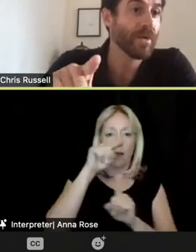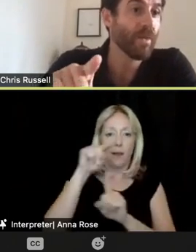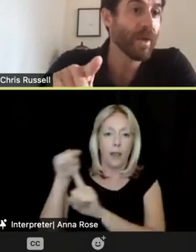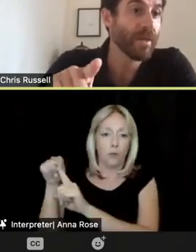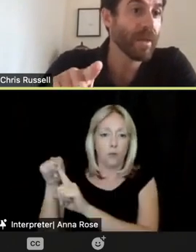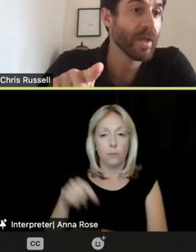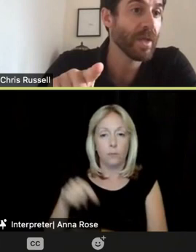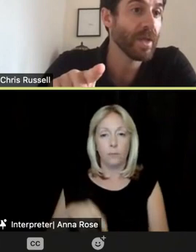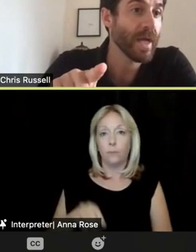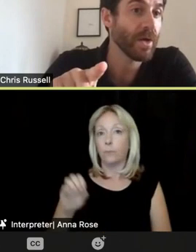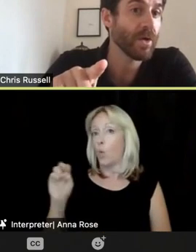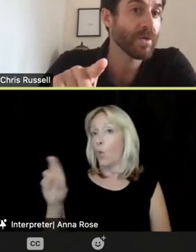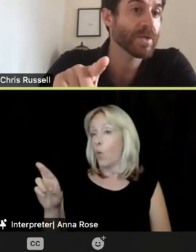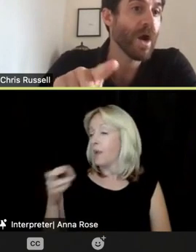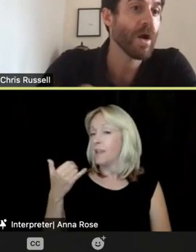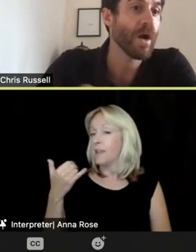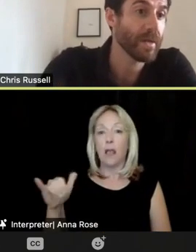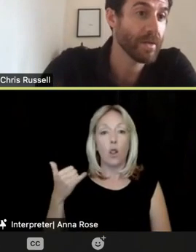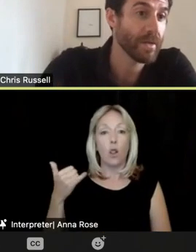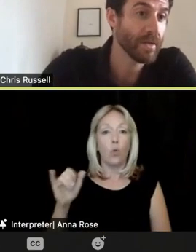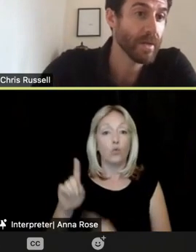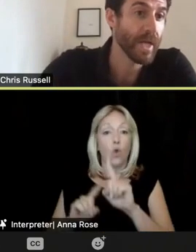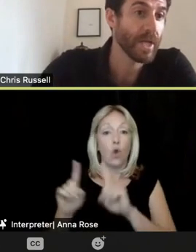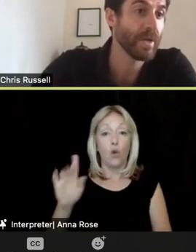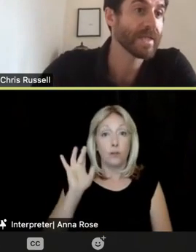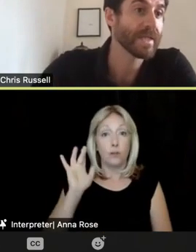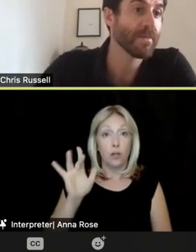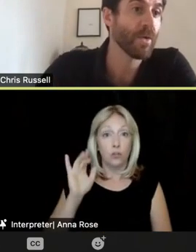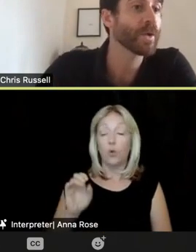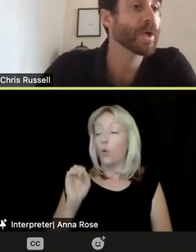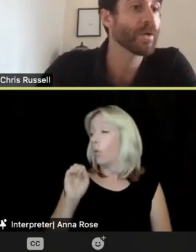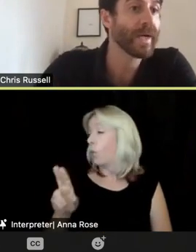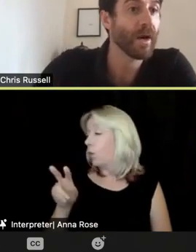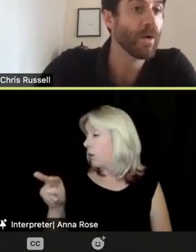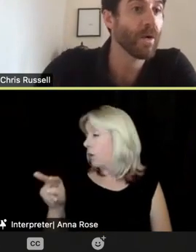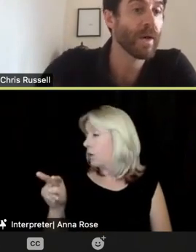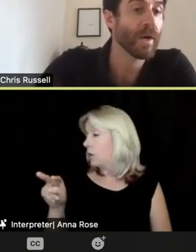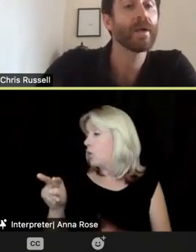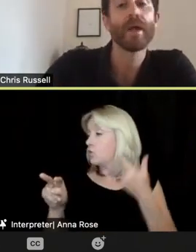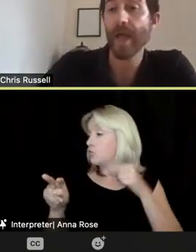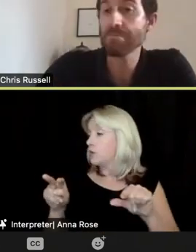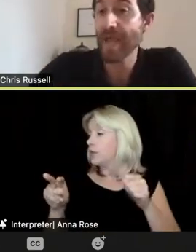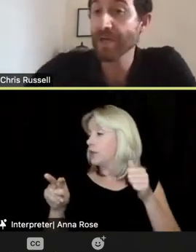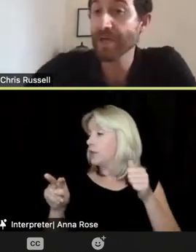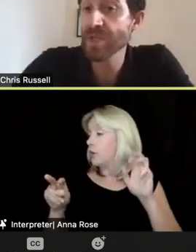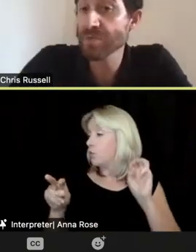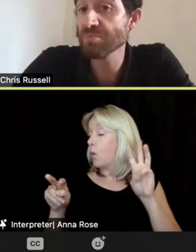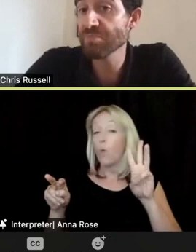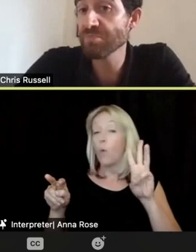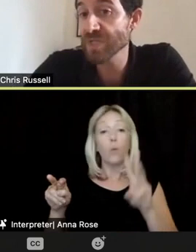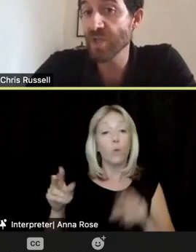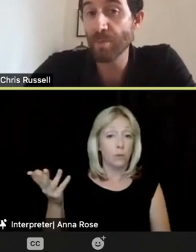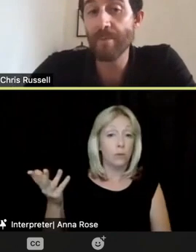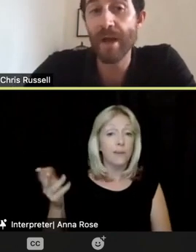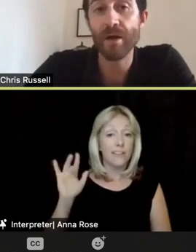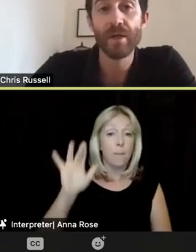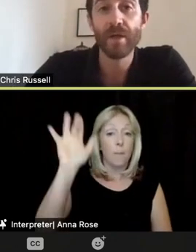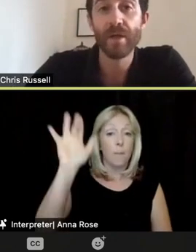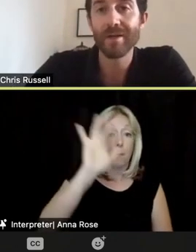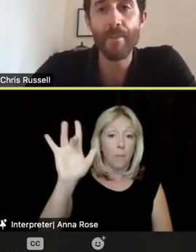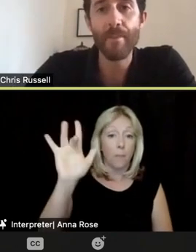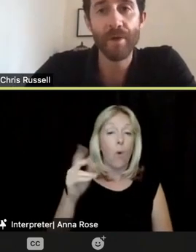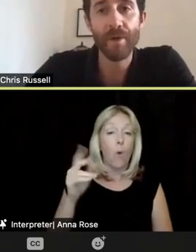hit the symbol with the yellow star on it? Can you hit the symbol with the green arrow on it? And actually this is a little